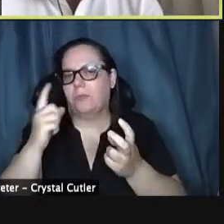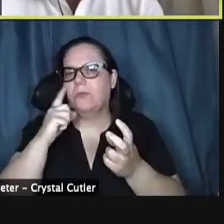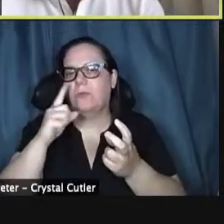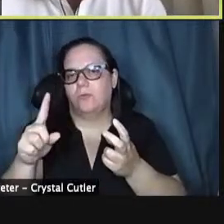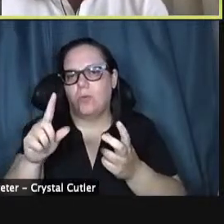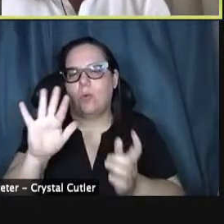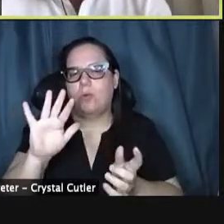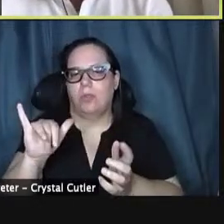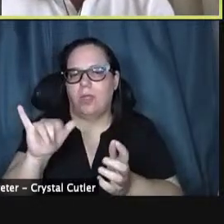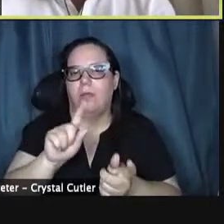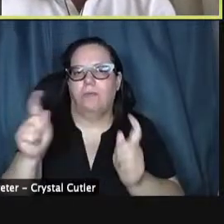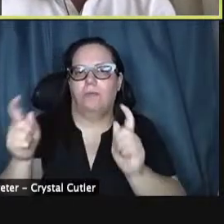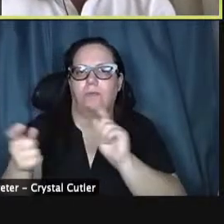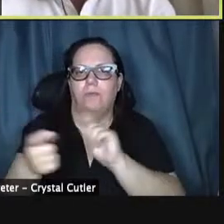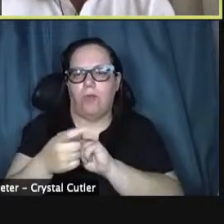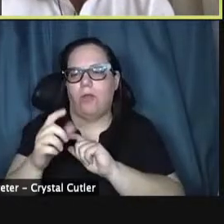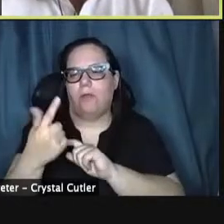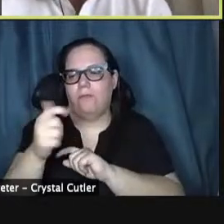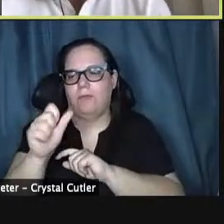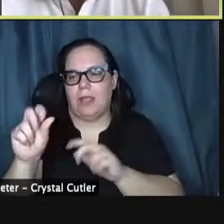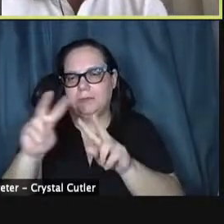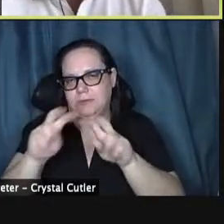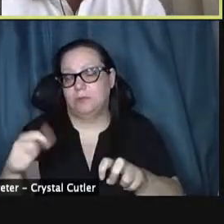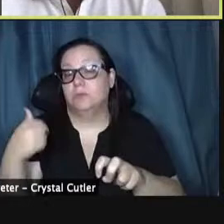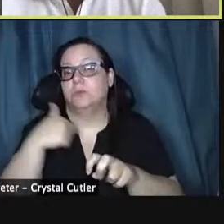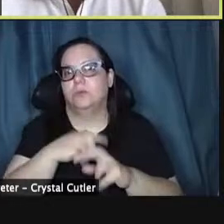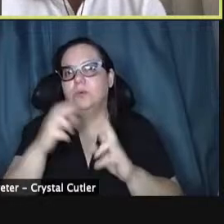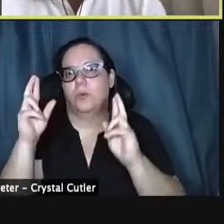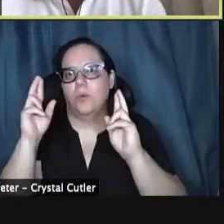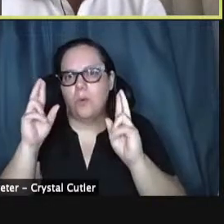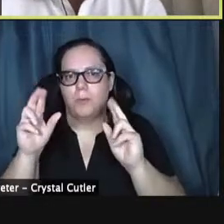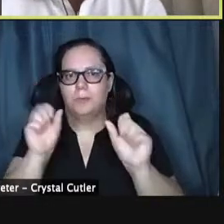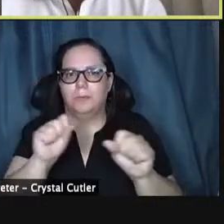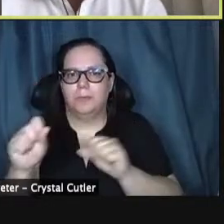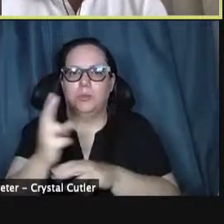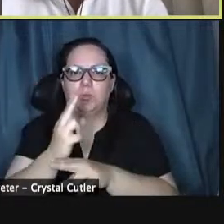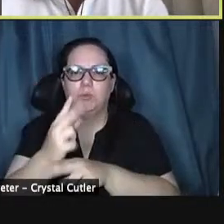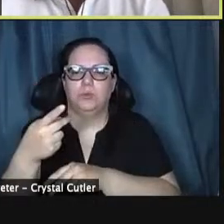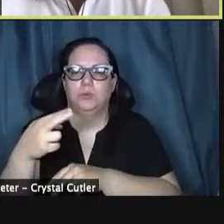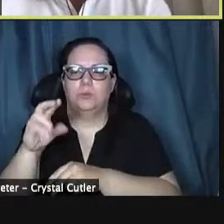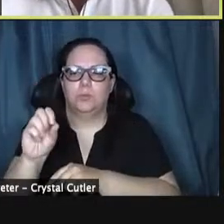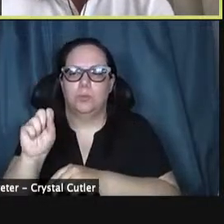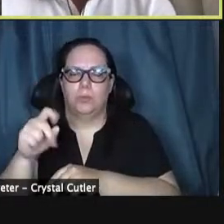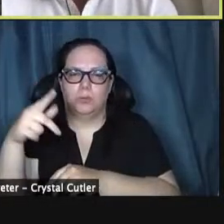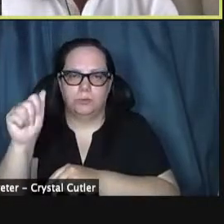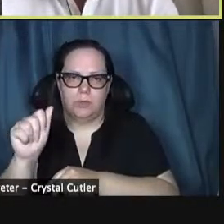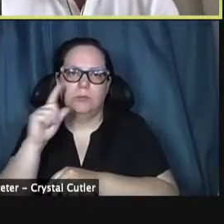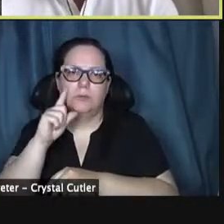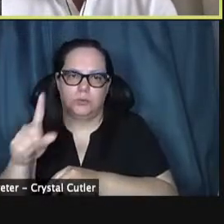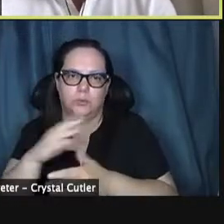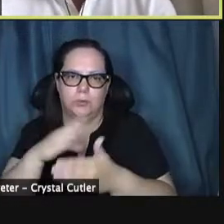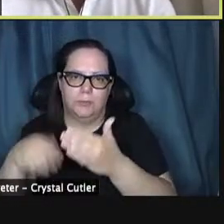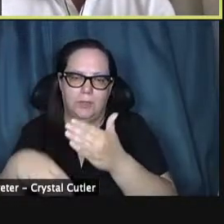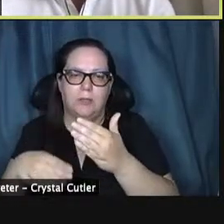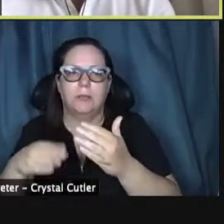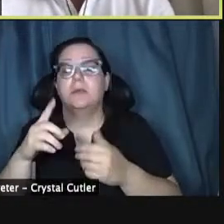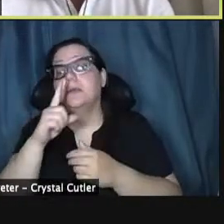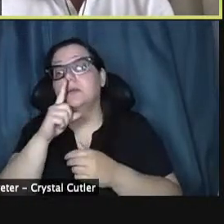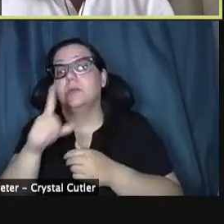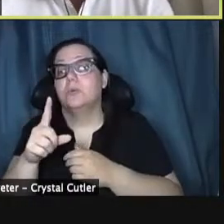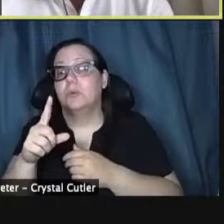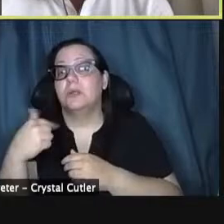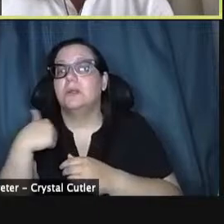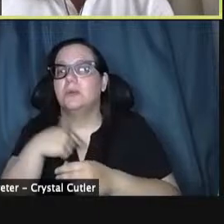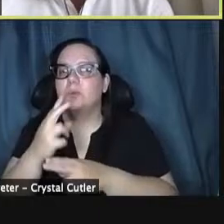gas analysis that we are hoping to use PROSPER to complete. So we used some